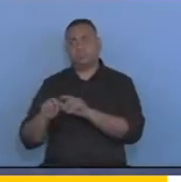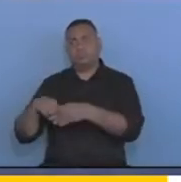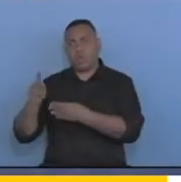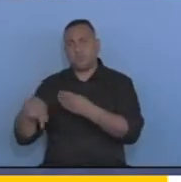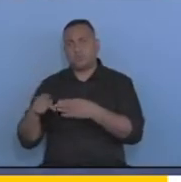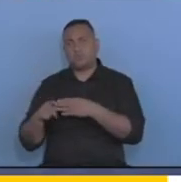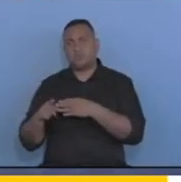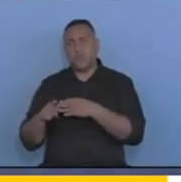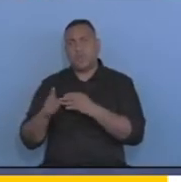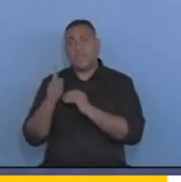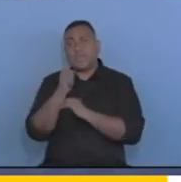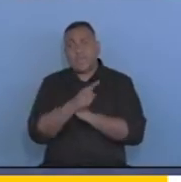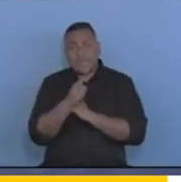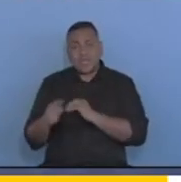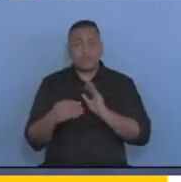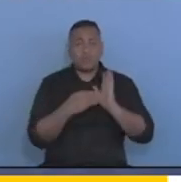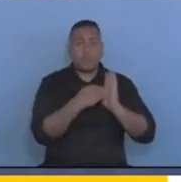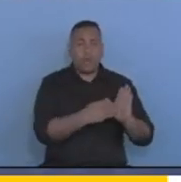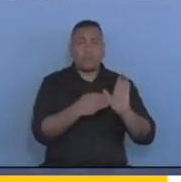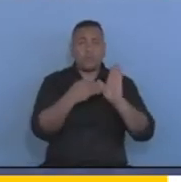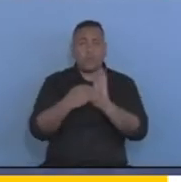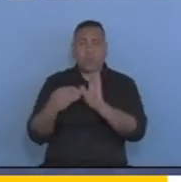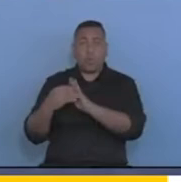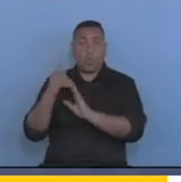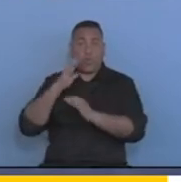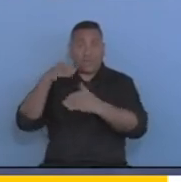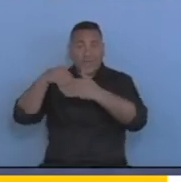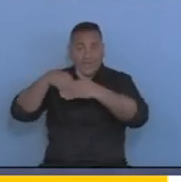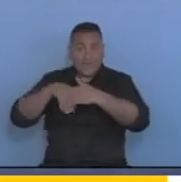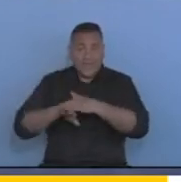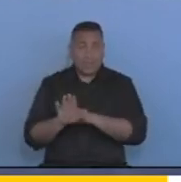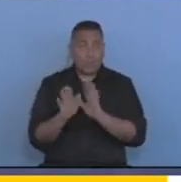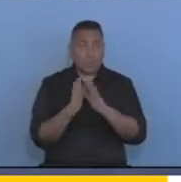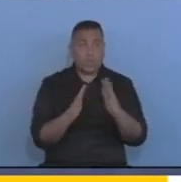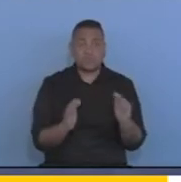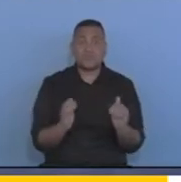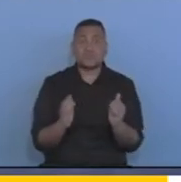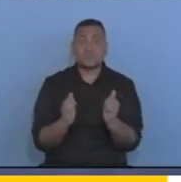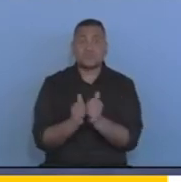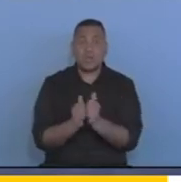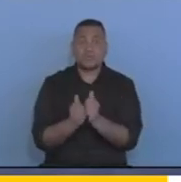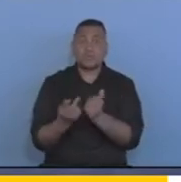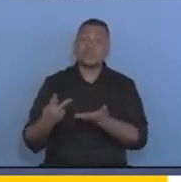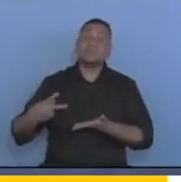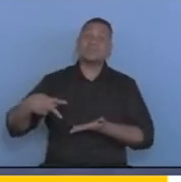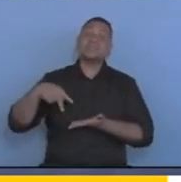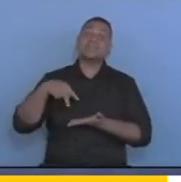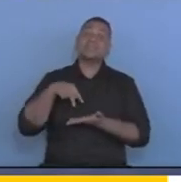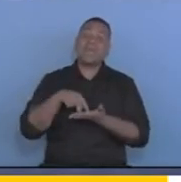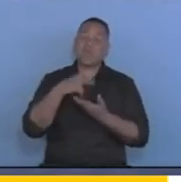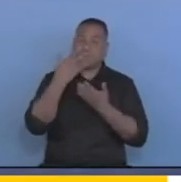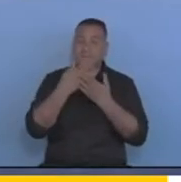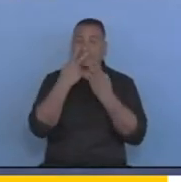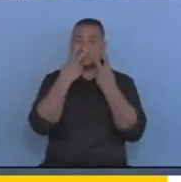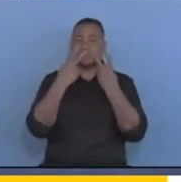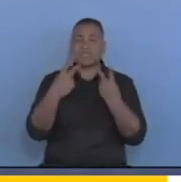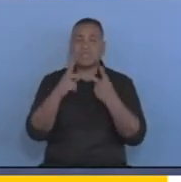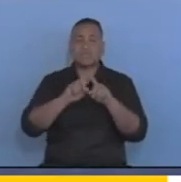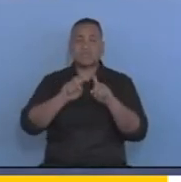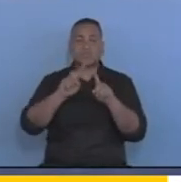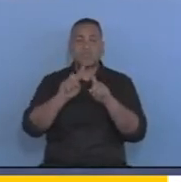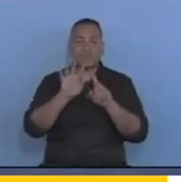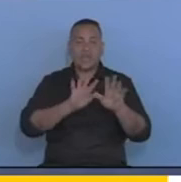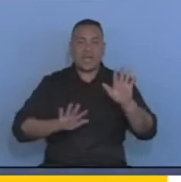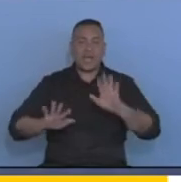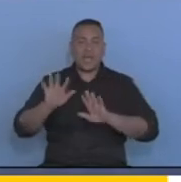morning when I walk into the workshop, we've got a little mezzanine floor. Yeah. And you can look down and see all the different overall colors of all the different companies, showing all the different